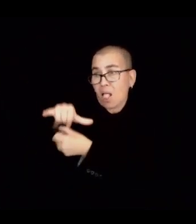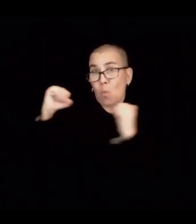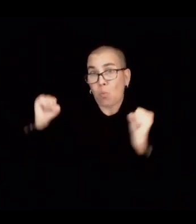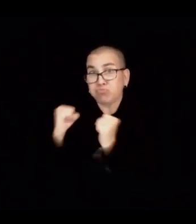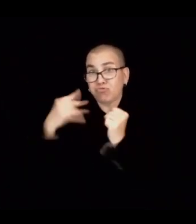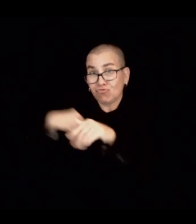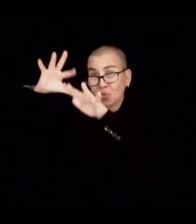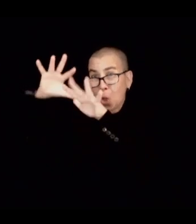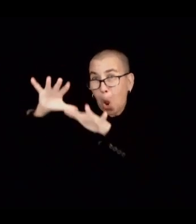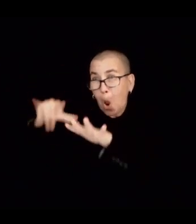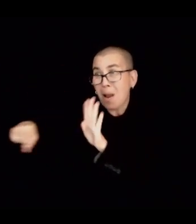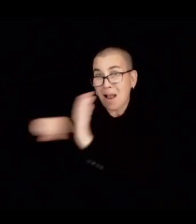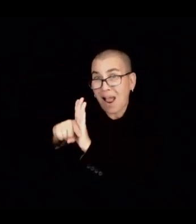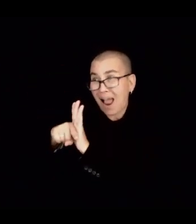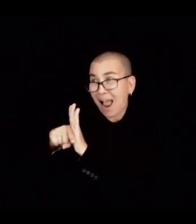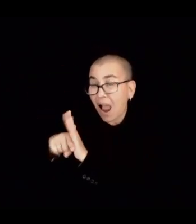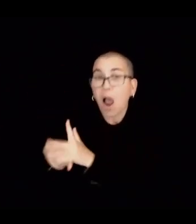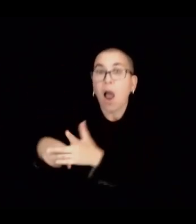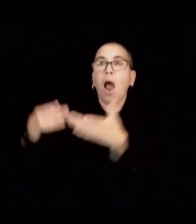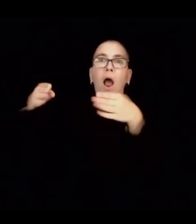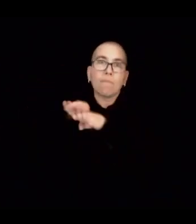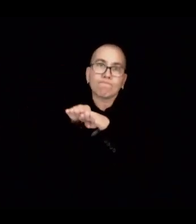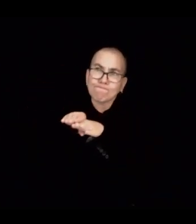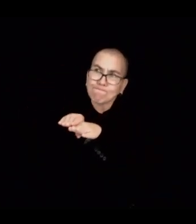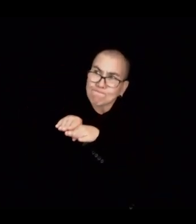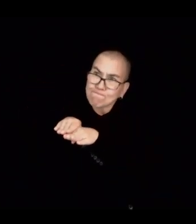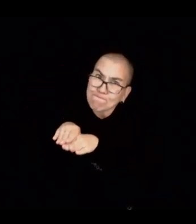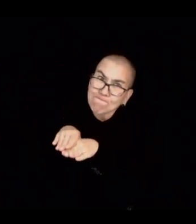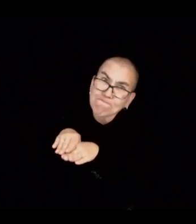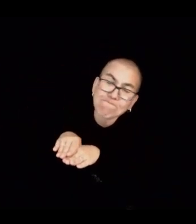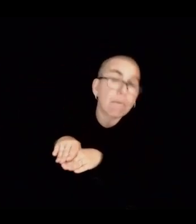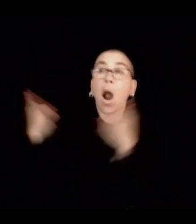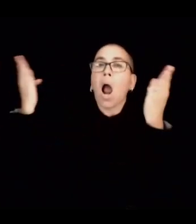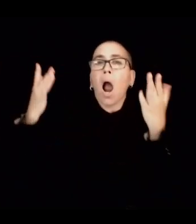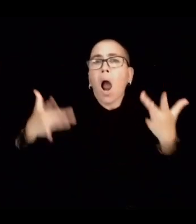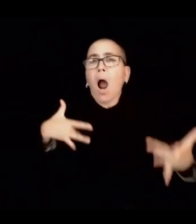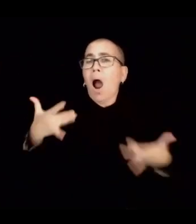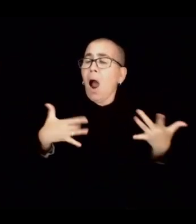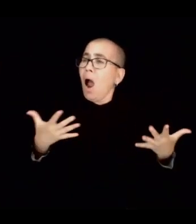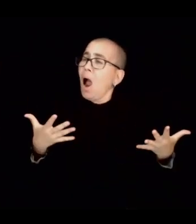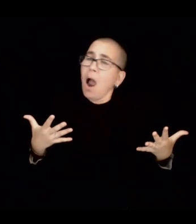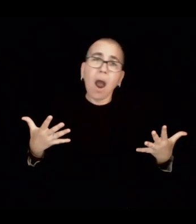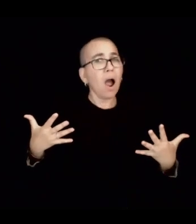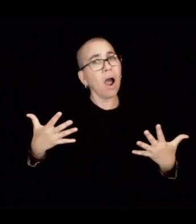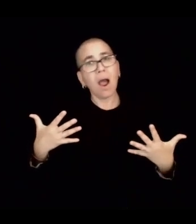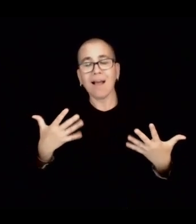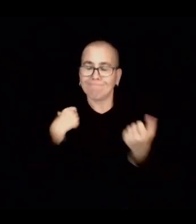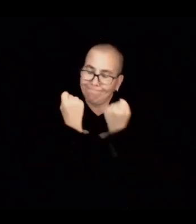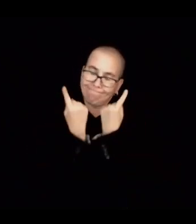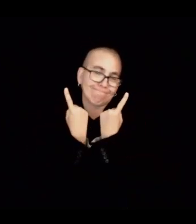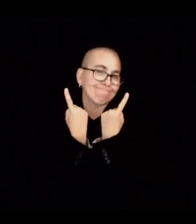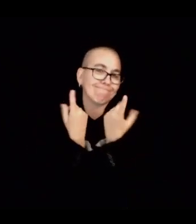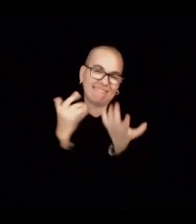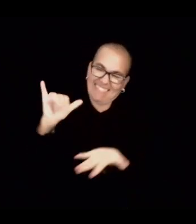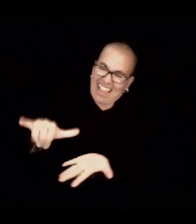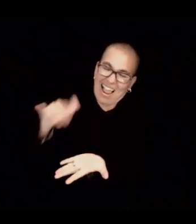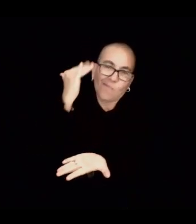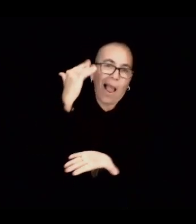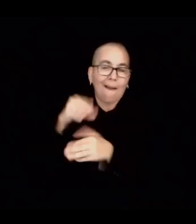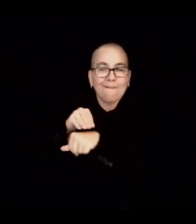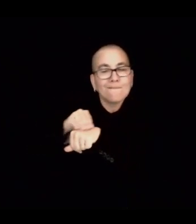that is a welcome change. And I think it is true that younger populations may not be thinking about health